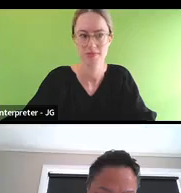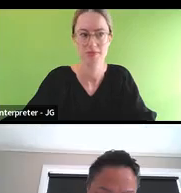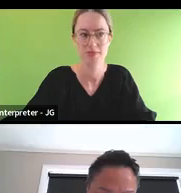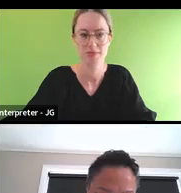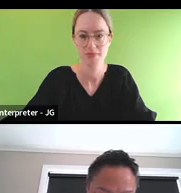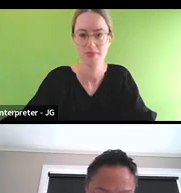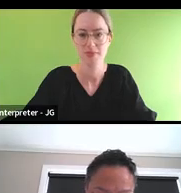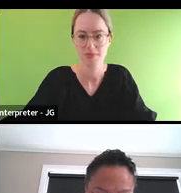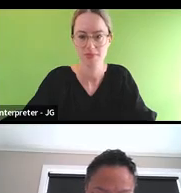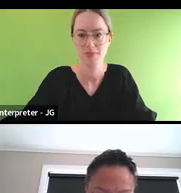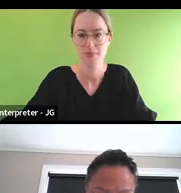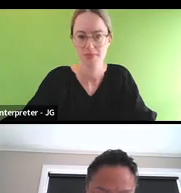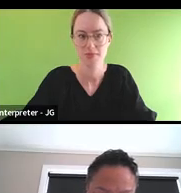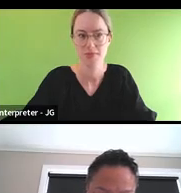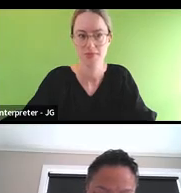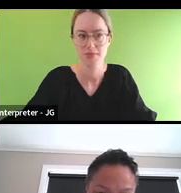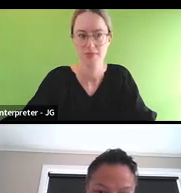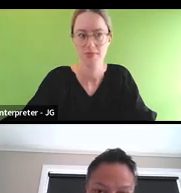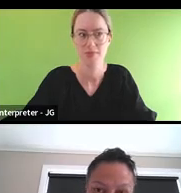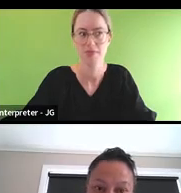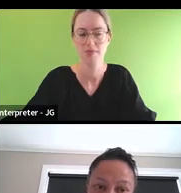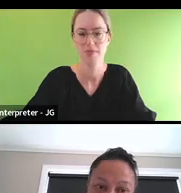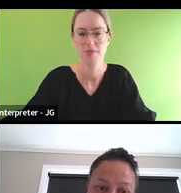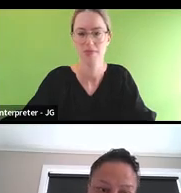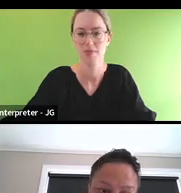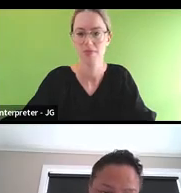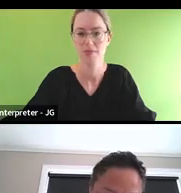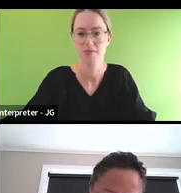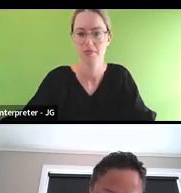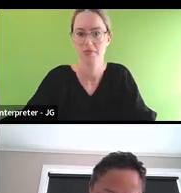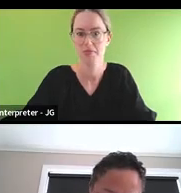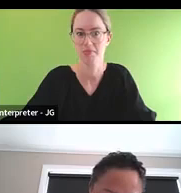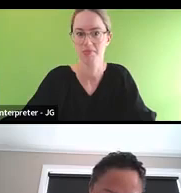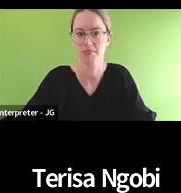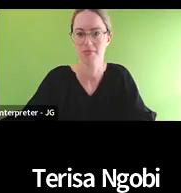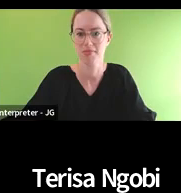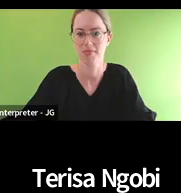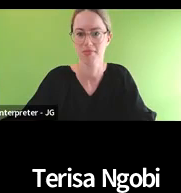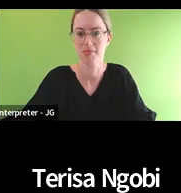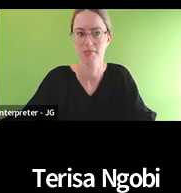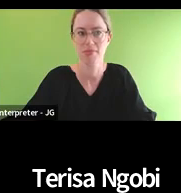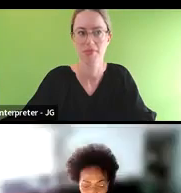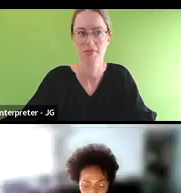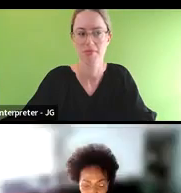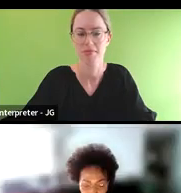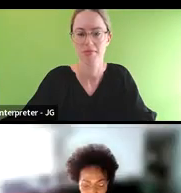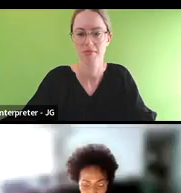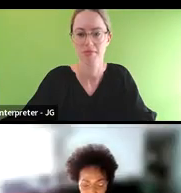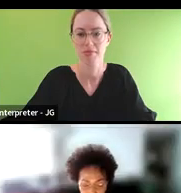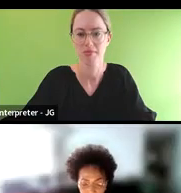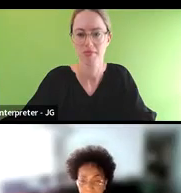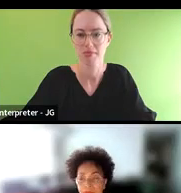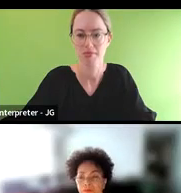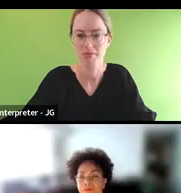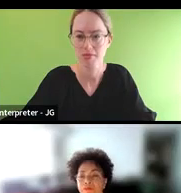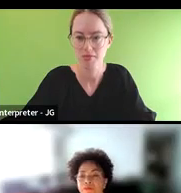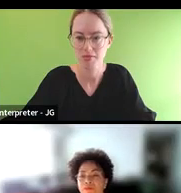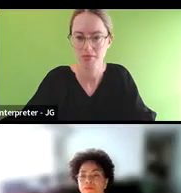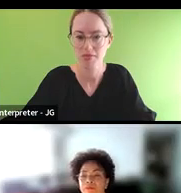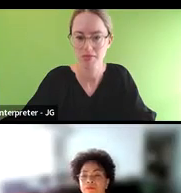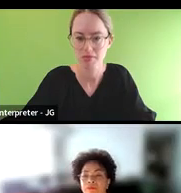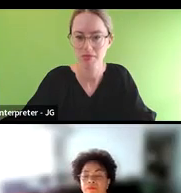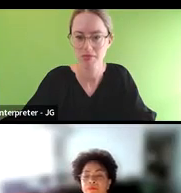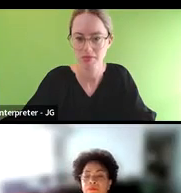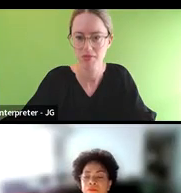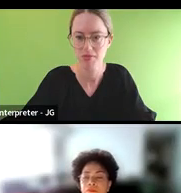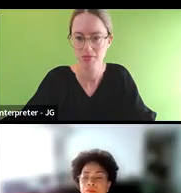Zealand. Well, we had extensive experience of advocating for CIS barriers being removed that